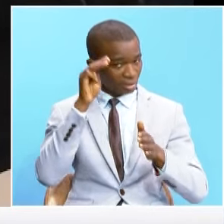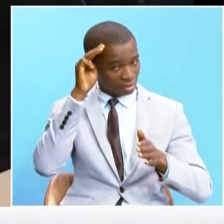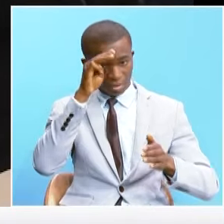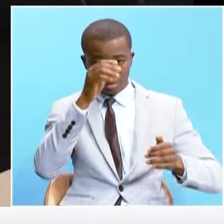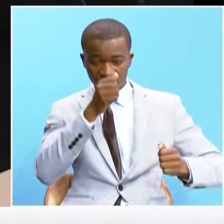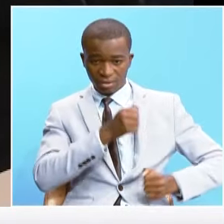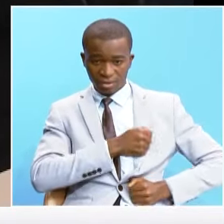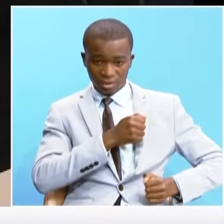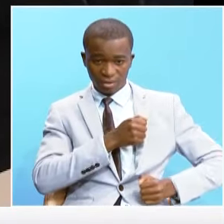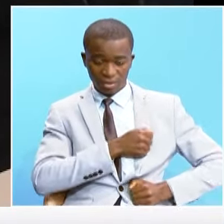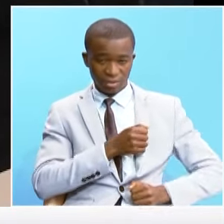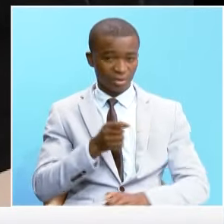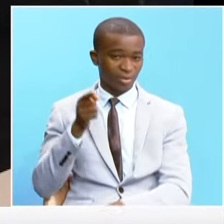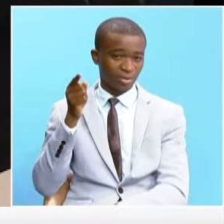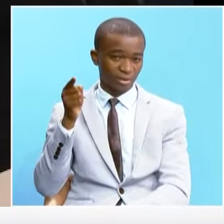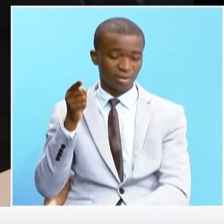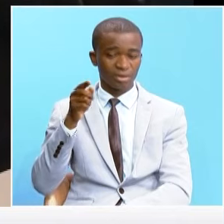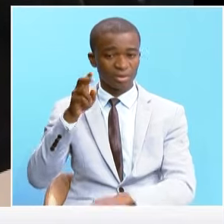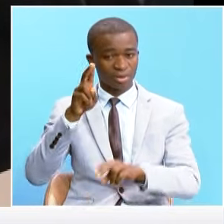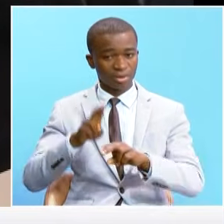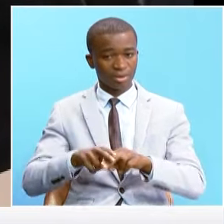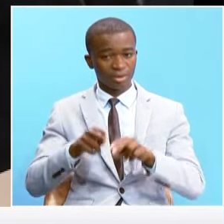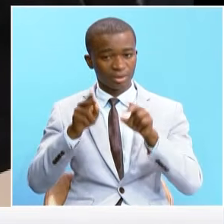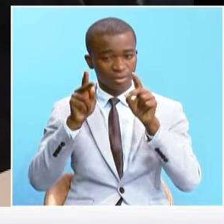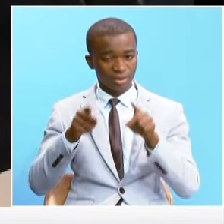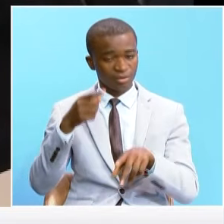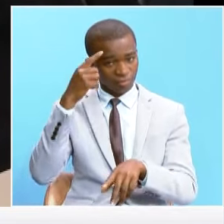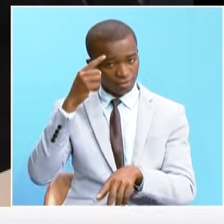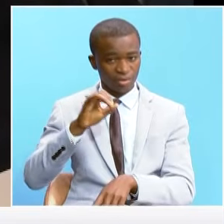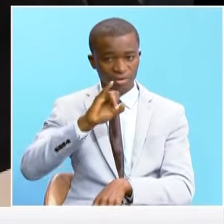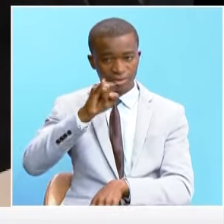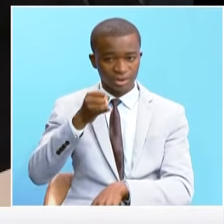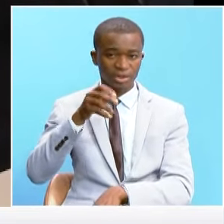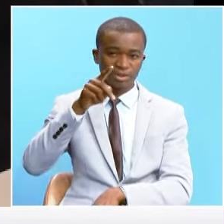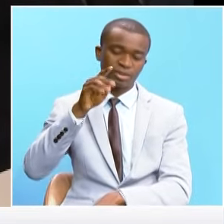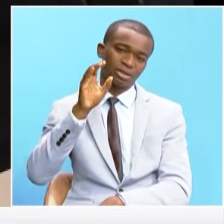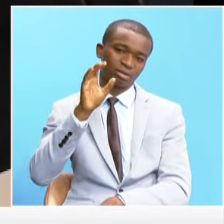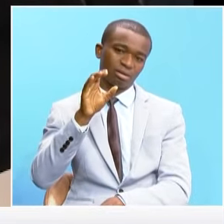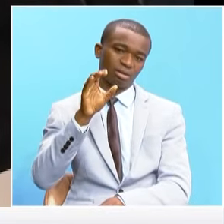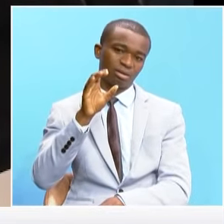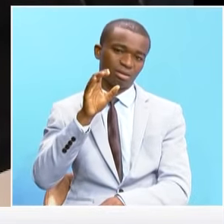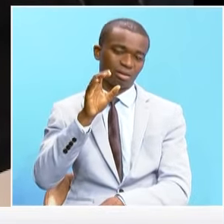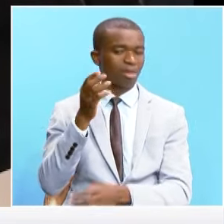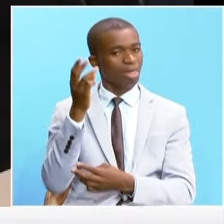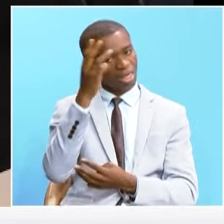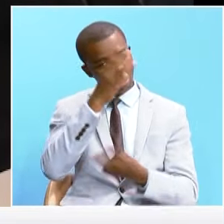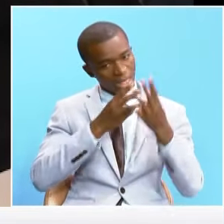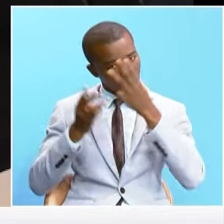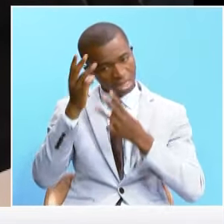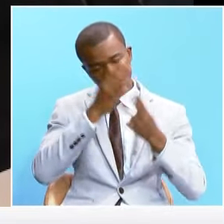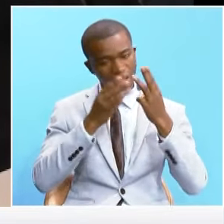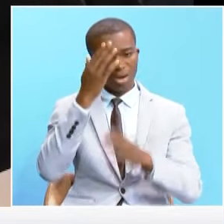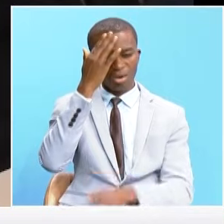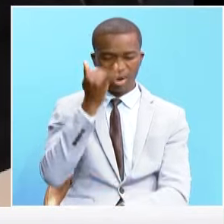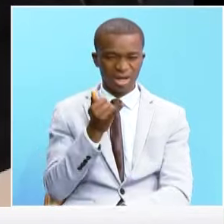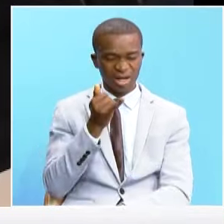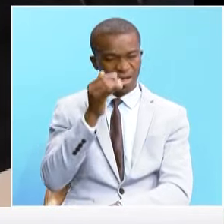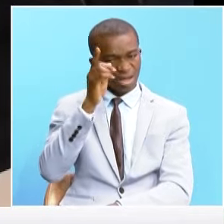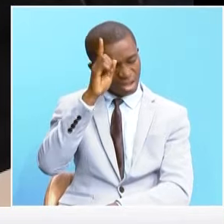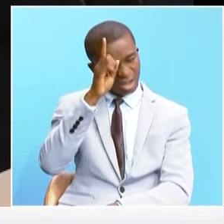Veterans Affairs and Chairperson of the JPC also expressed concern on the escalation of conflict in the